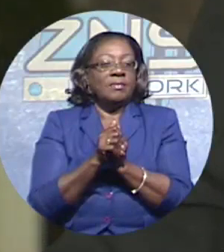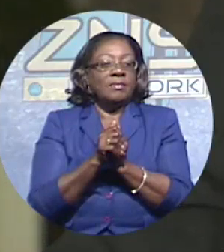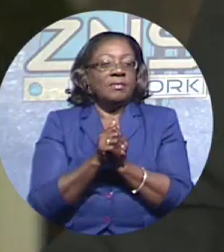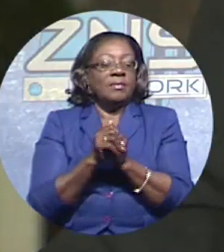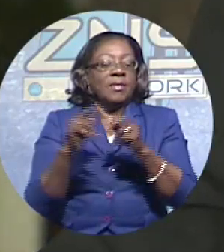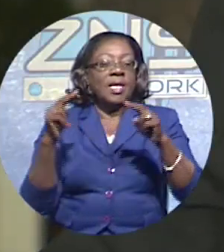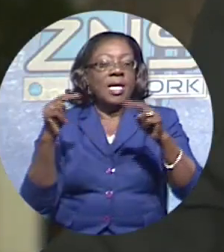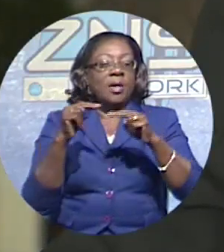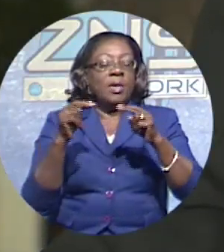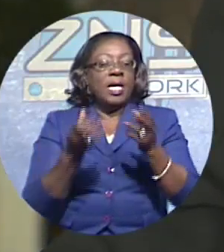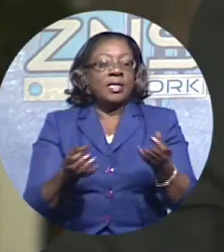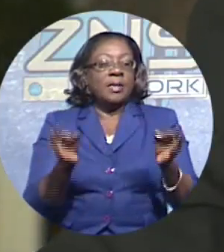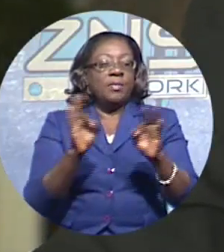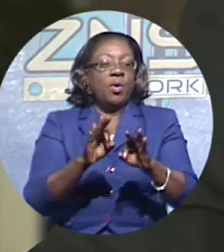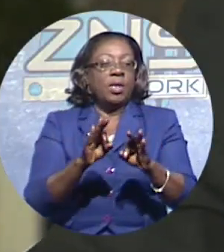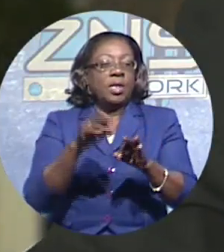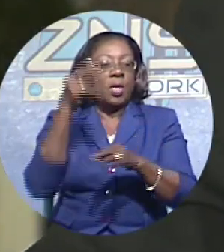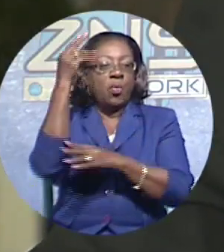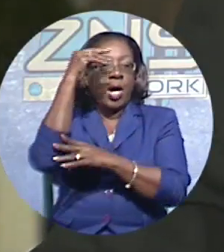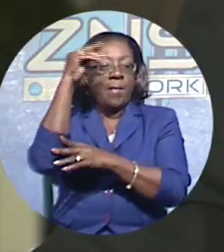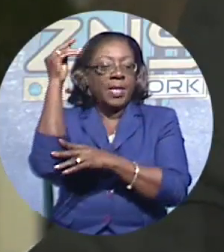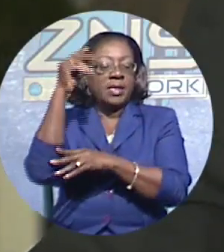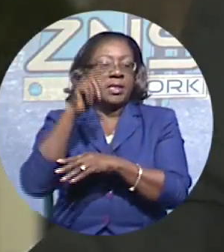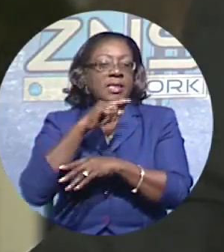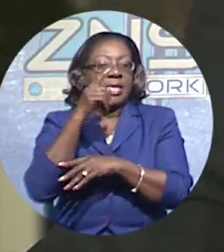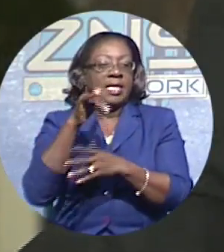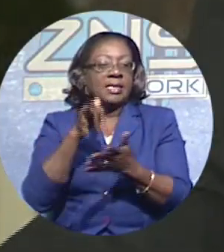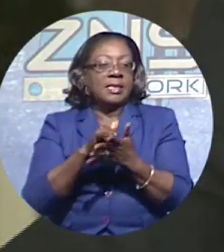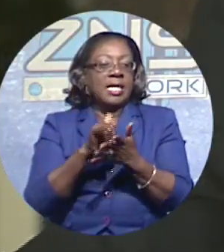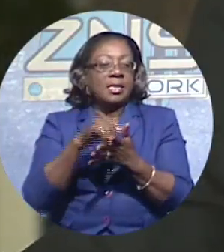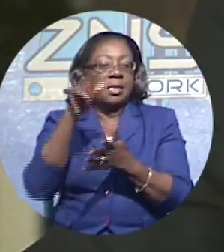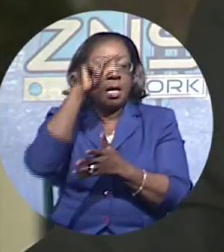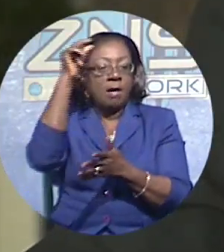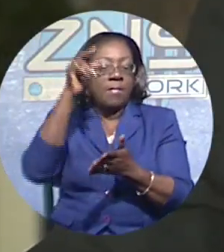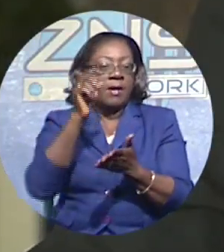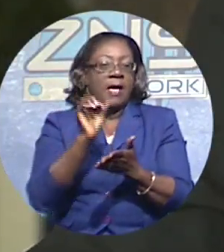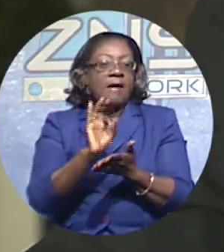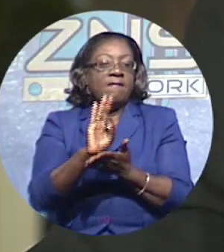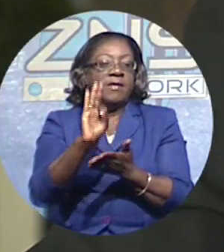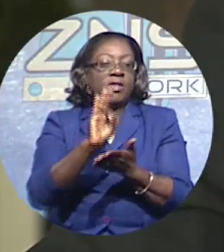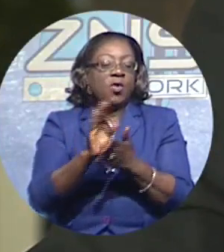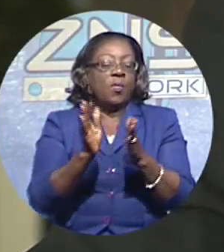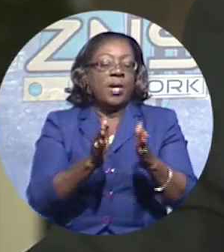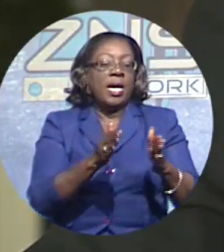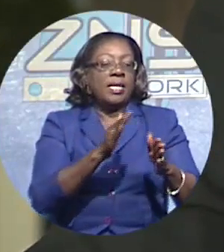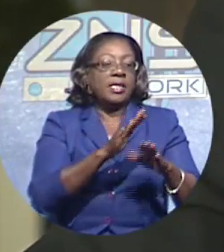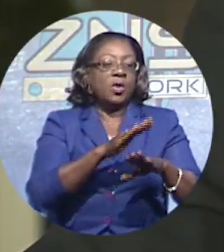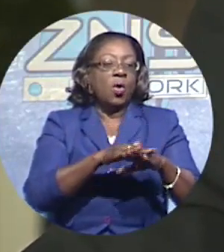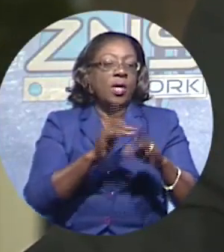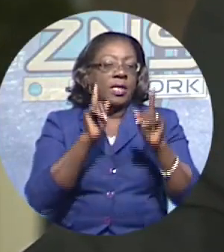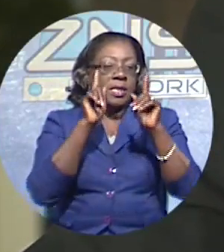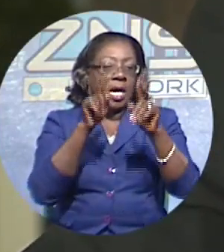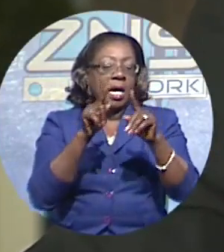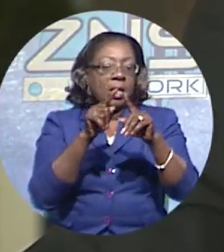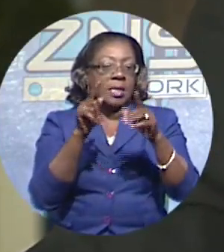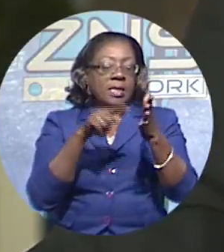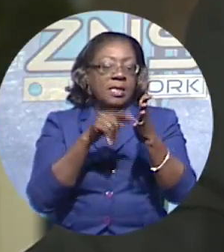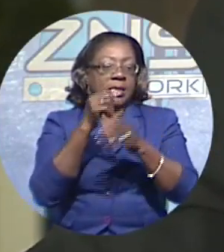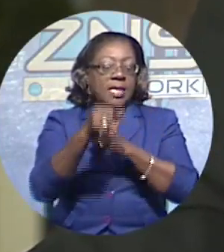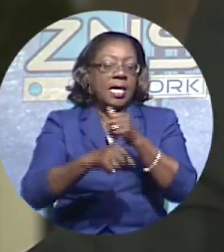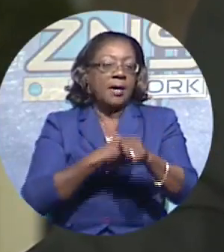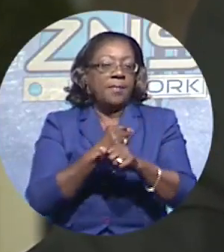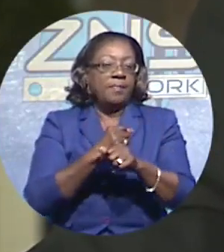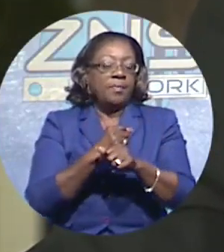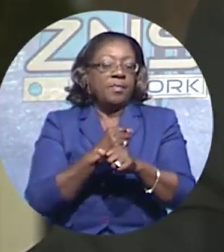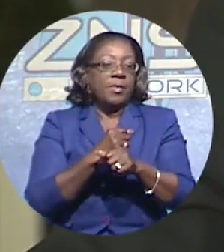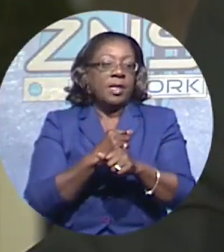Equally as important, Prime Minister Christie also announced that the government's fiscal plan is on target this year. He says the government will meet the GFS